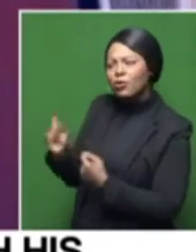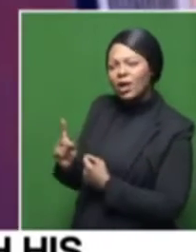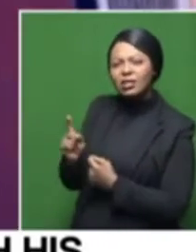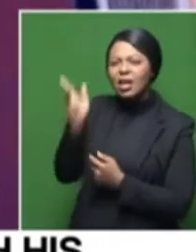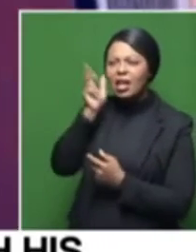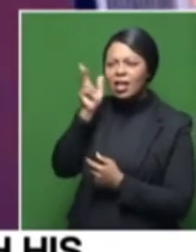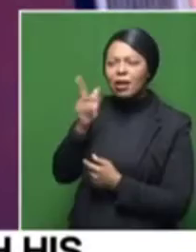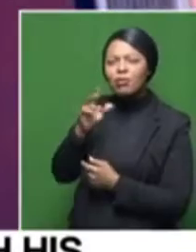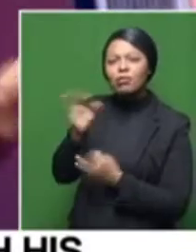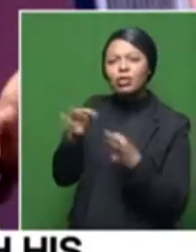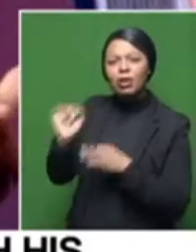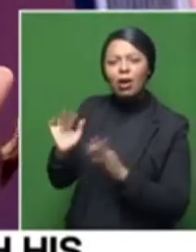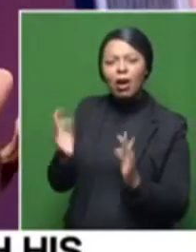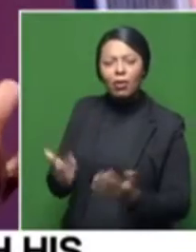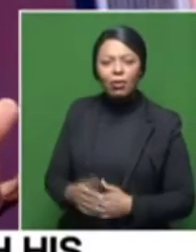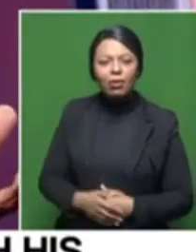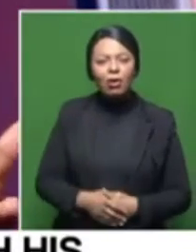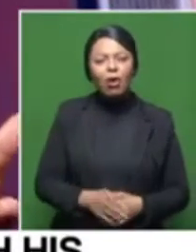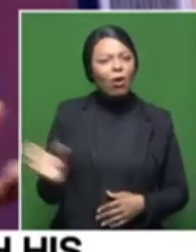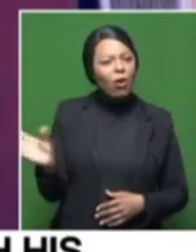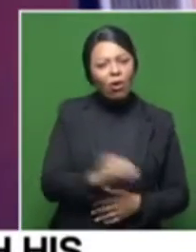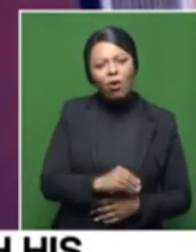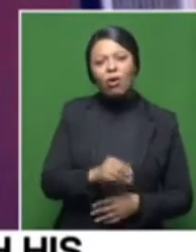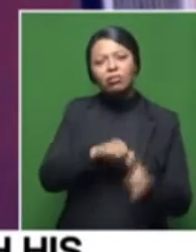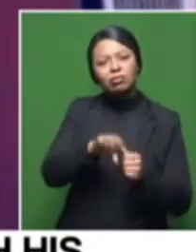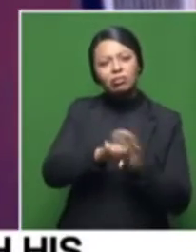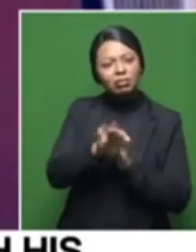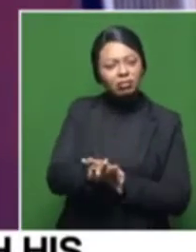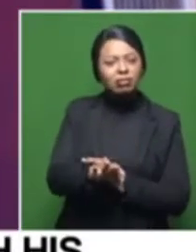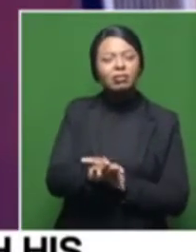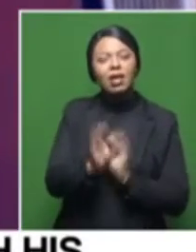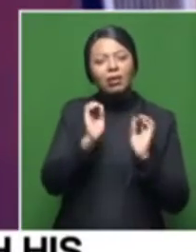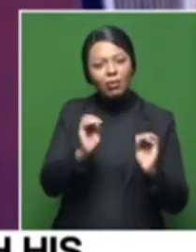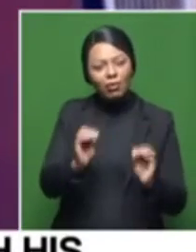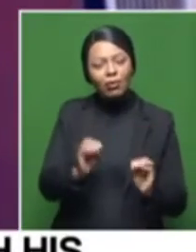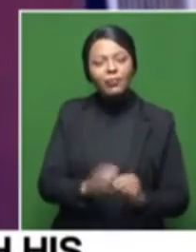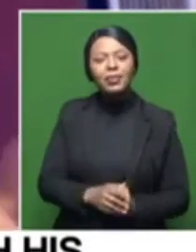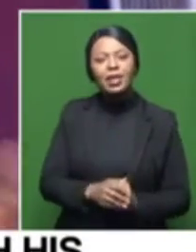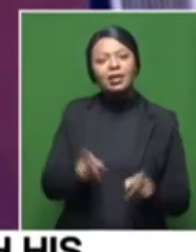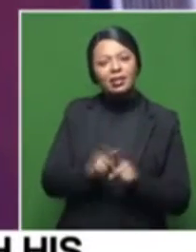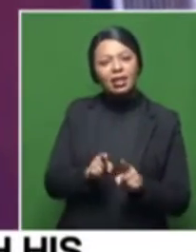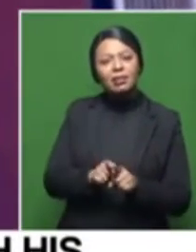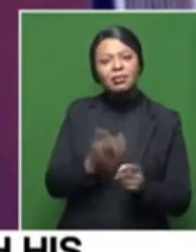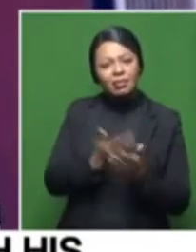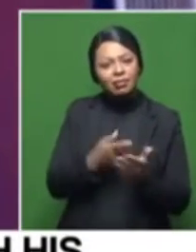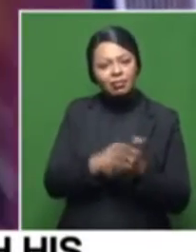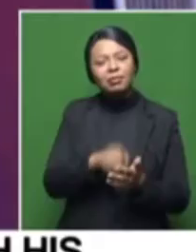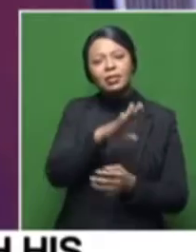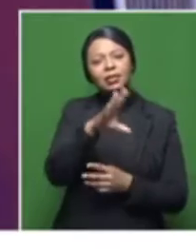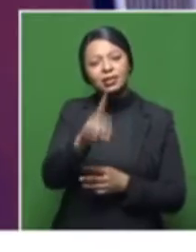music is available on all the music digital platforms, and on social media, I go up by Kekelingo.